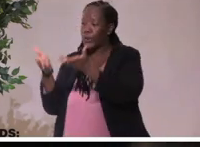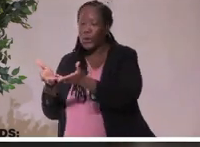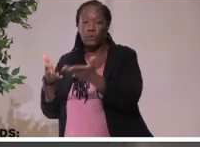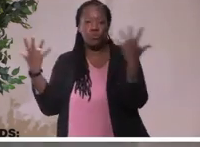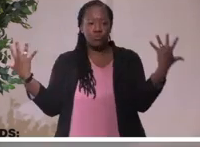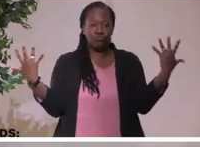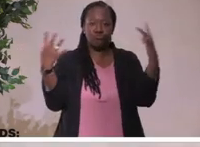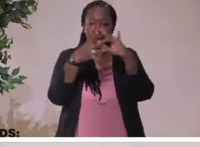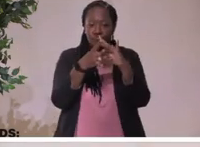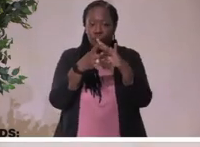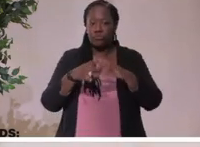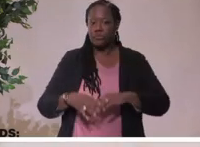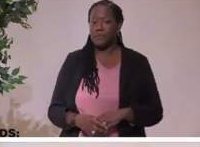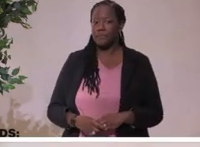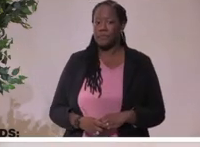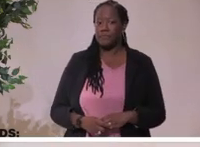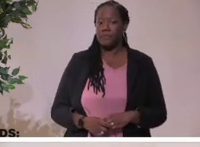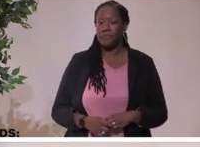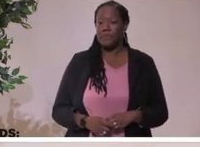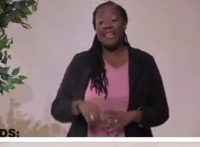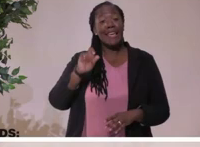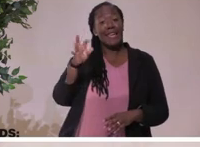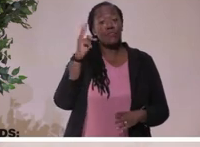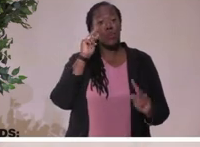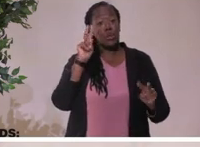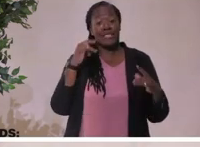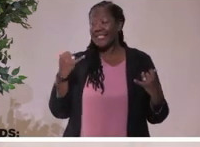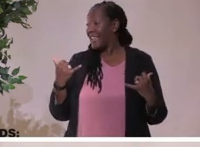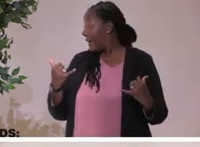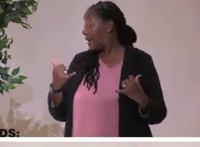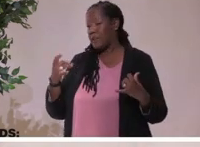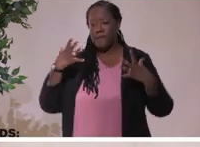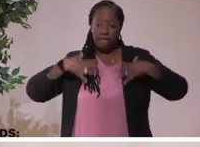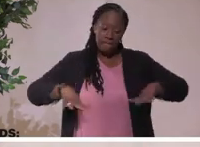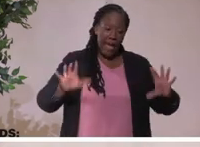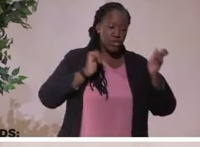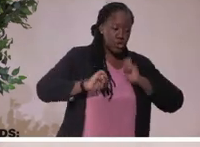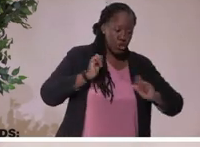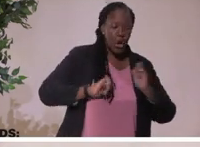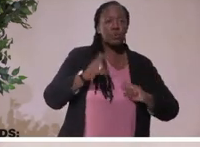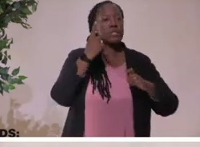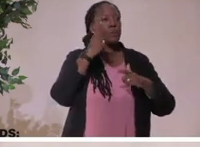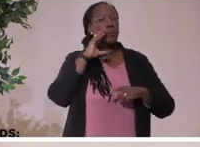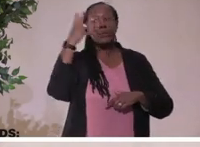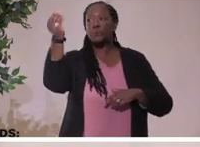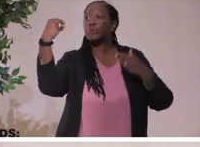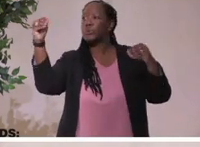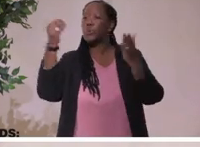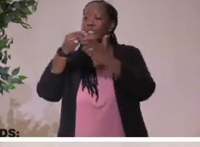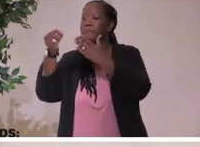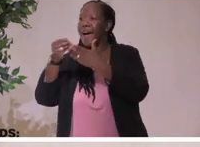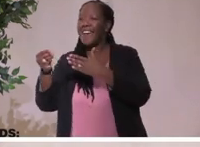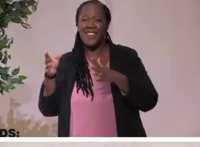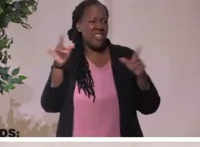together. If you're looking at today, going from, fashion show to retail, is not very direct